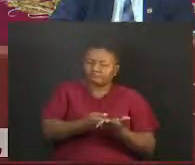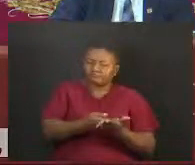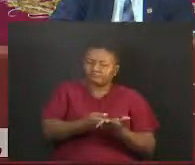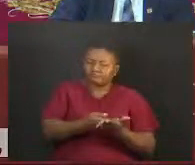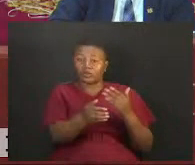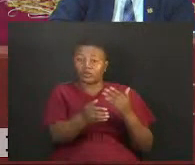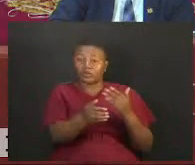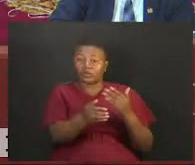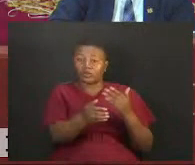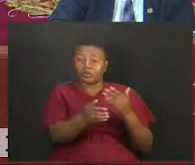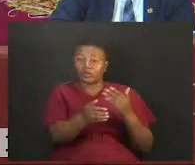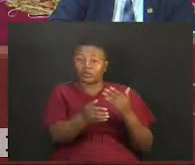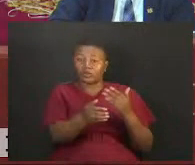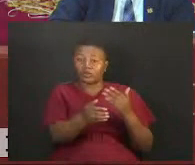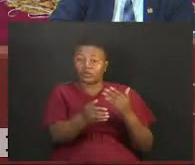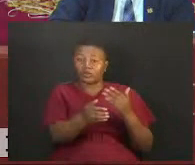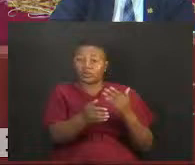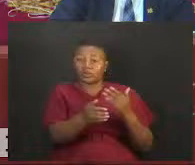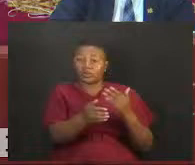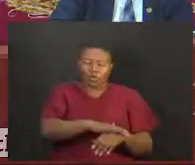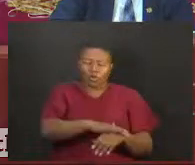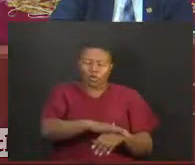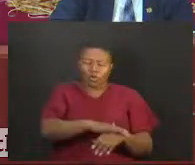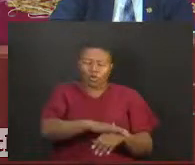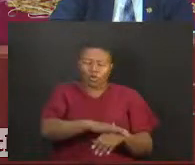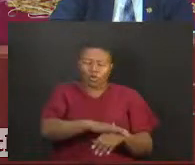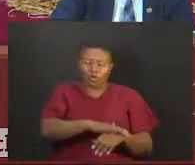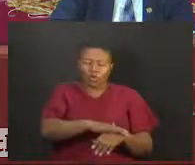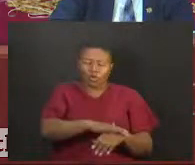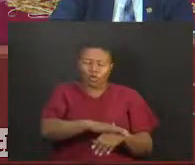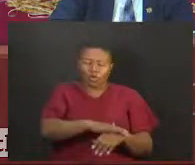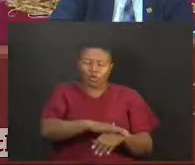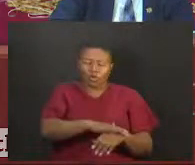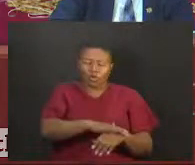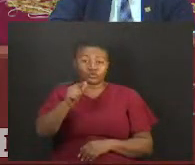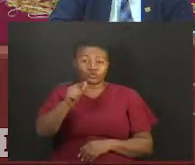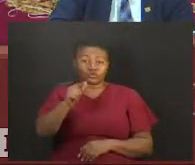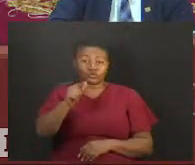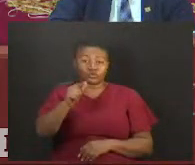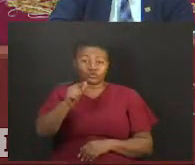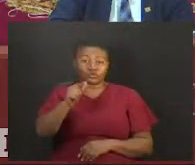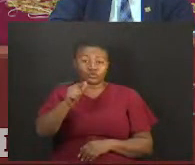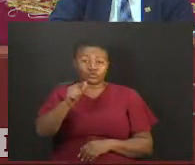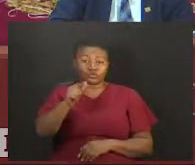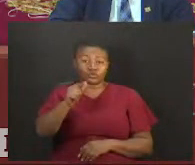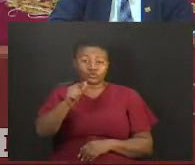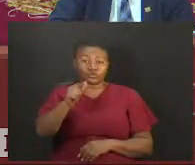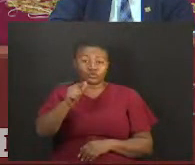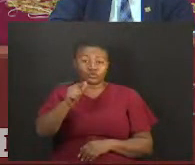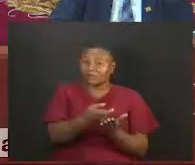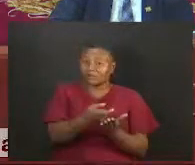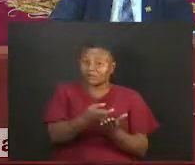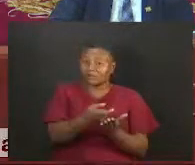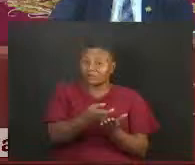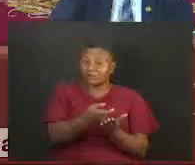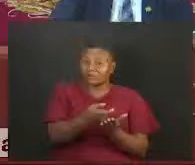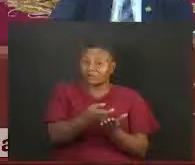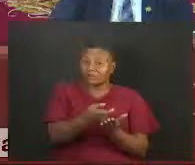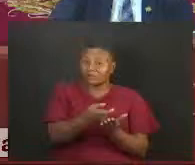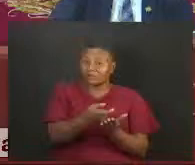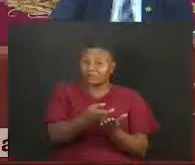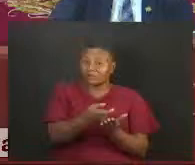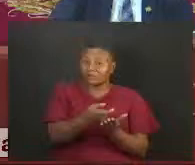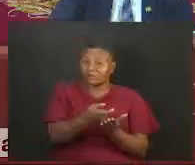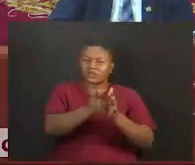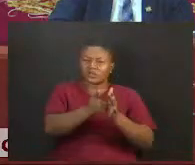on the 3rd and the 4th of March 2025. Through this consensus-building dialogue, the people demanded a